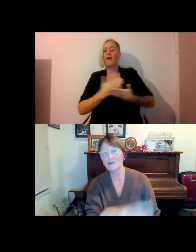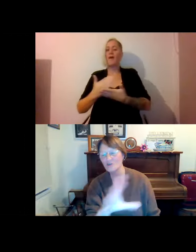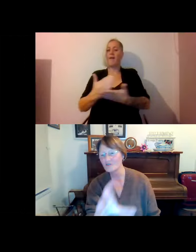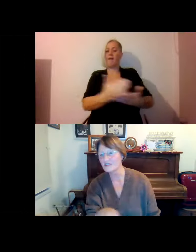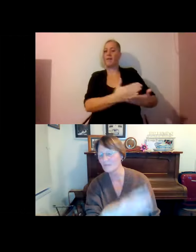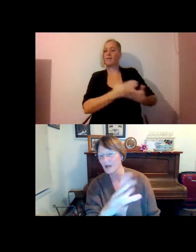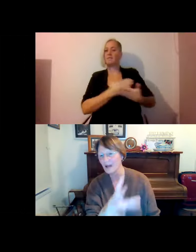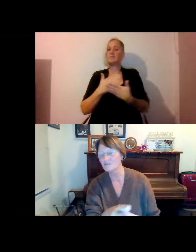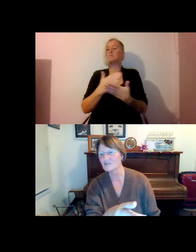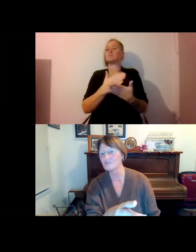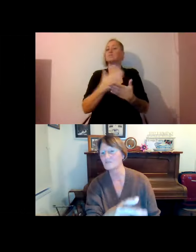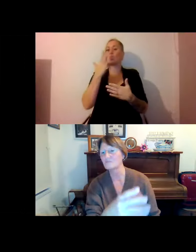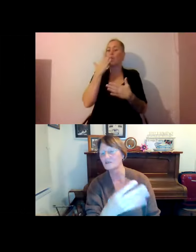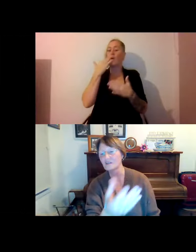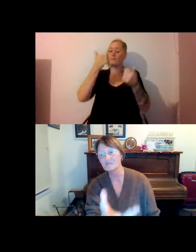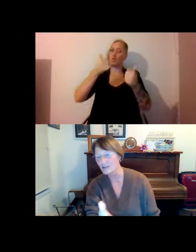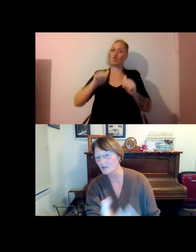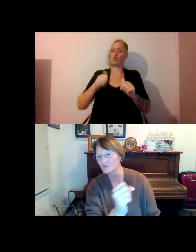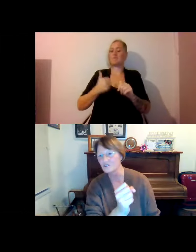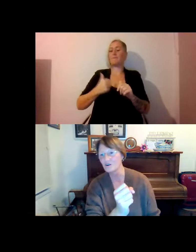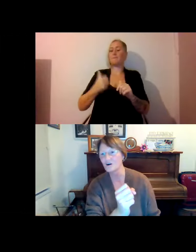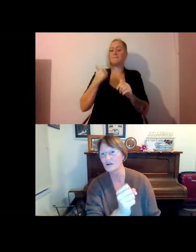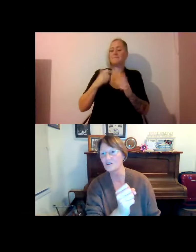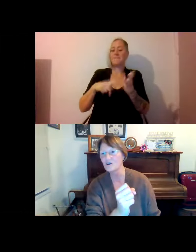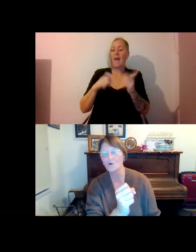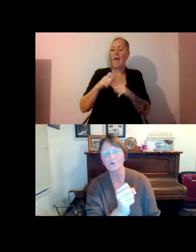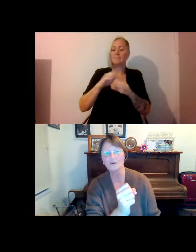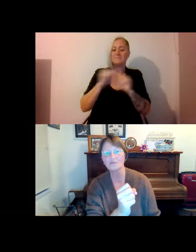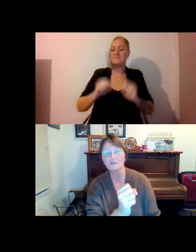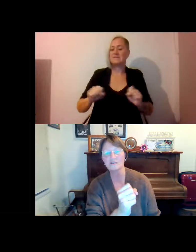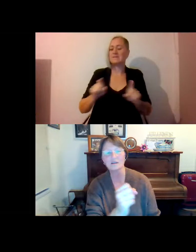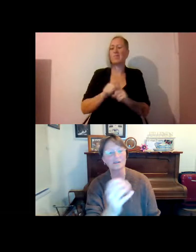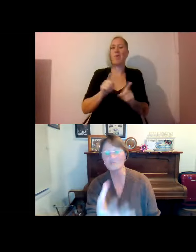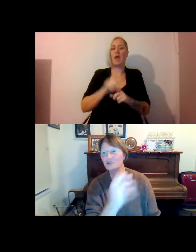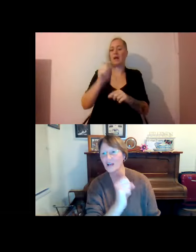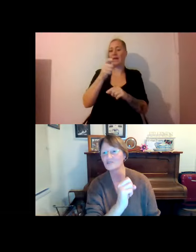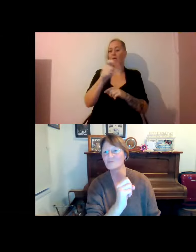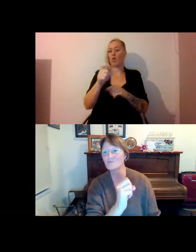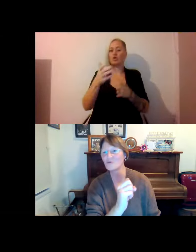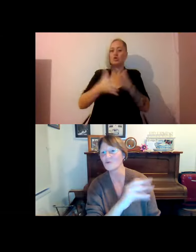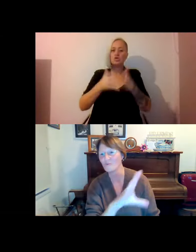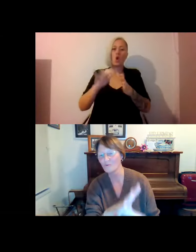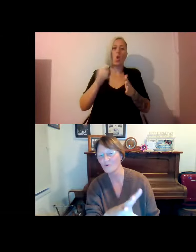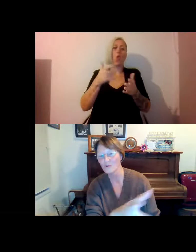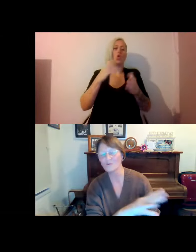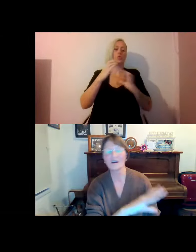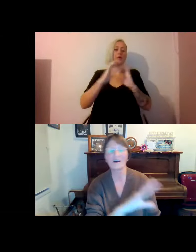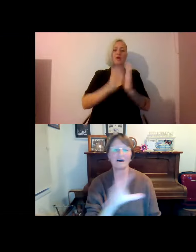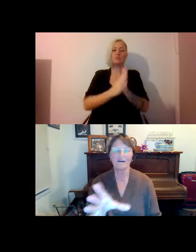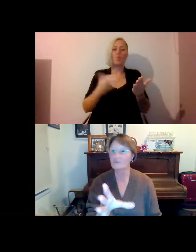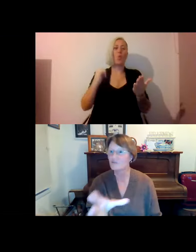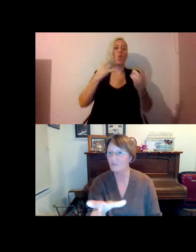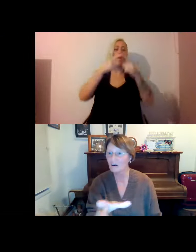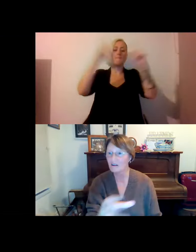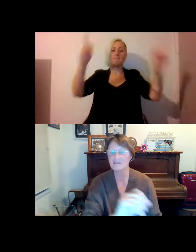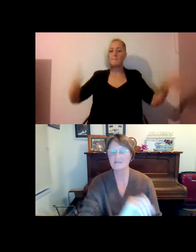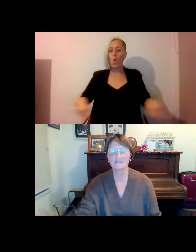When we're using a backup system, whether that's keyword sign or whether it's a communication book or a board